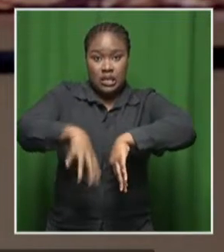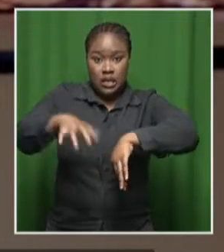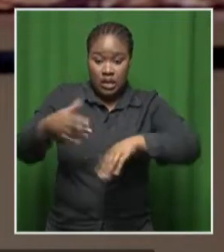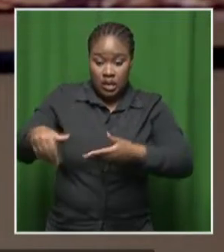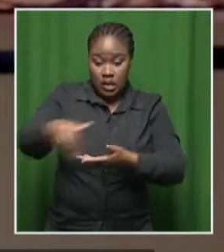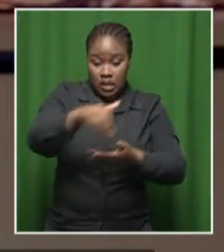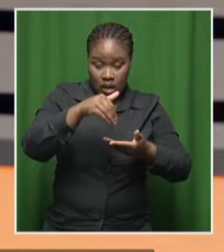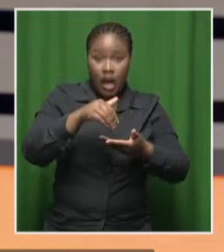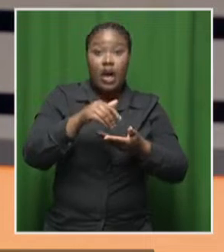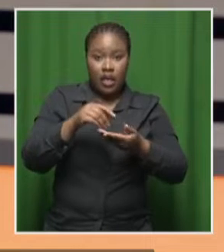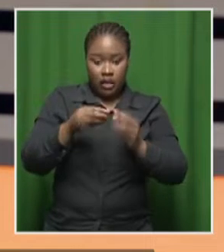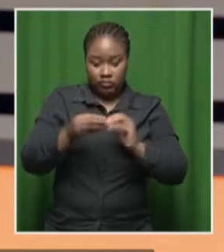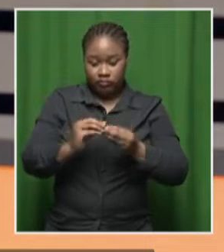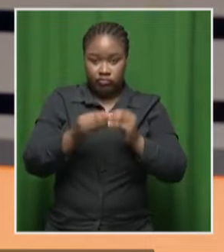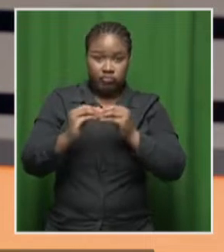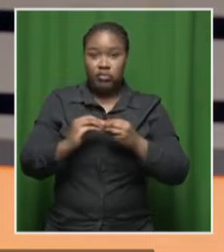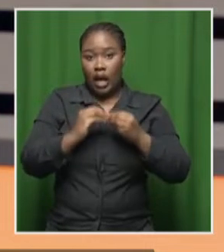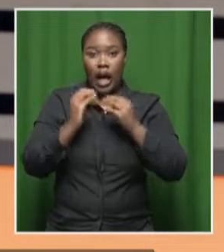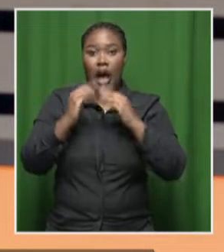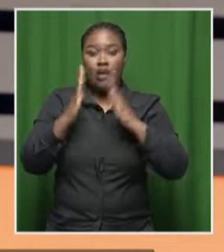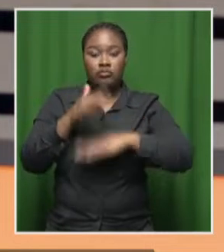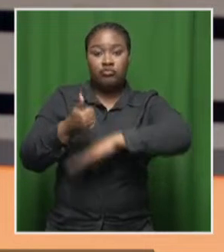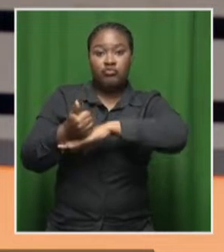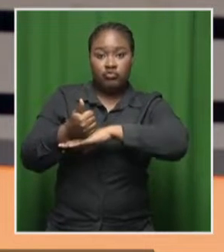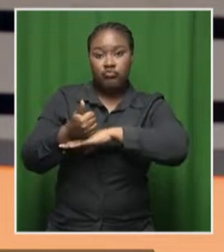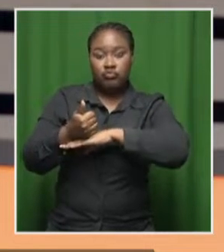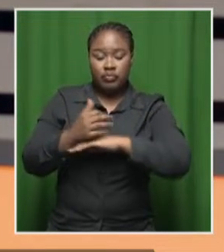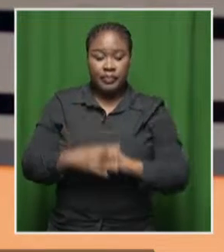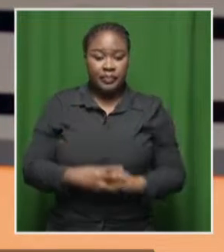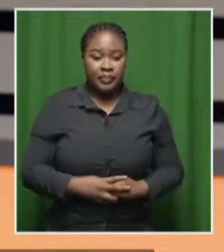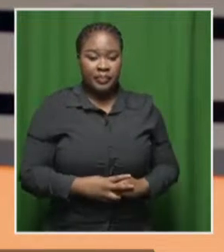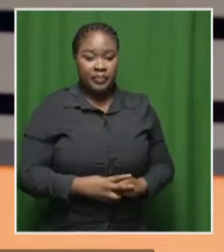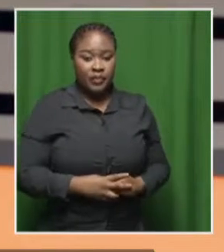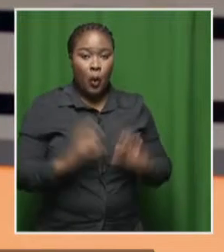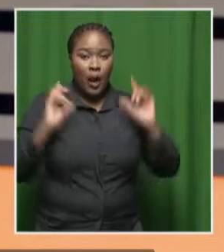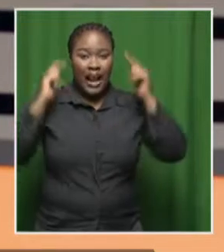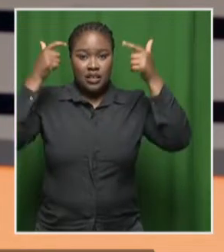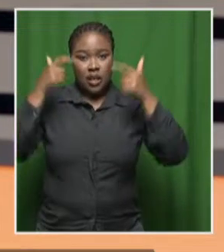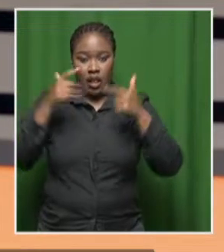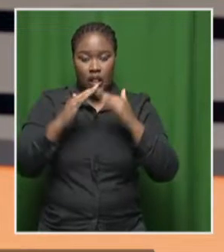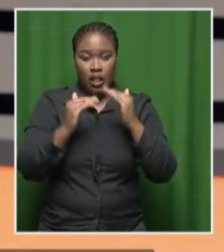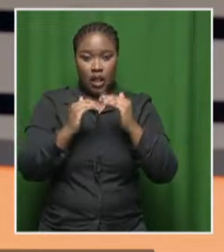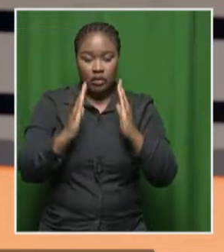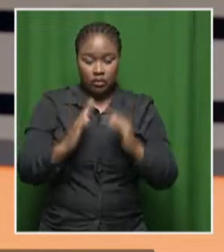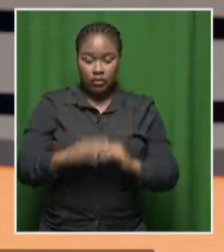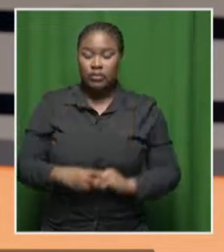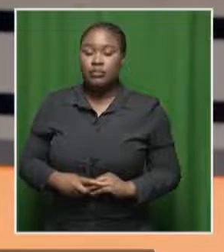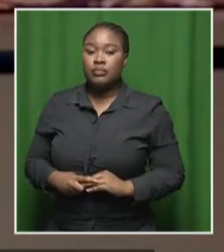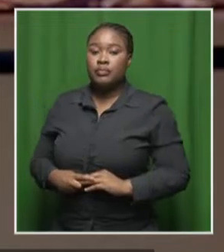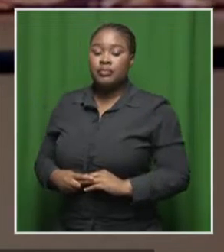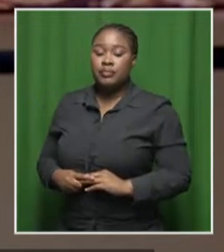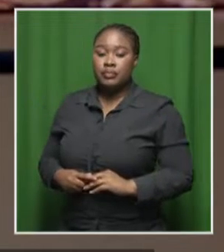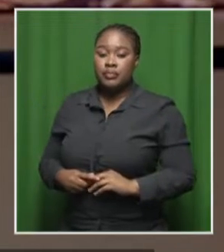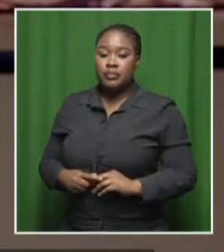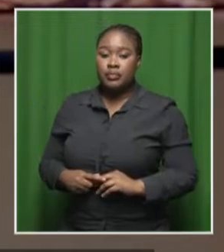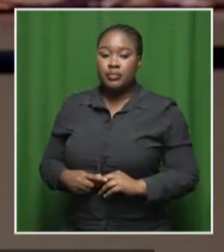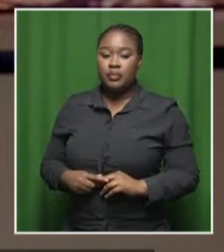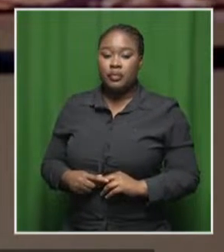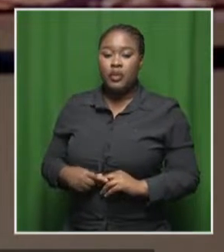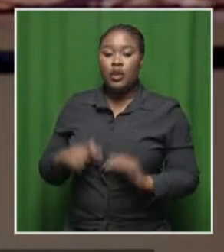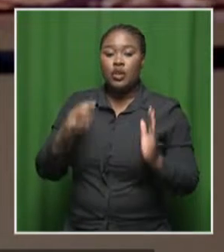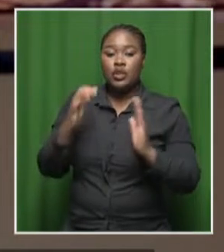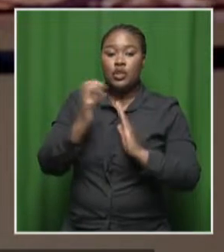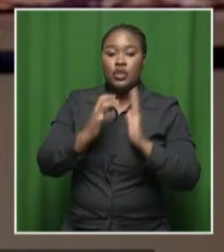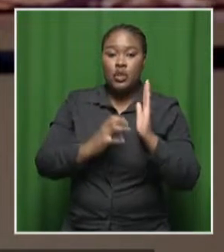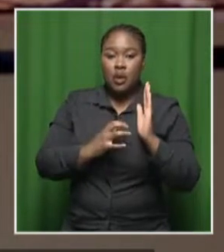the chapters and, the by names that you give to each town. So we have a story called